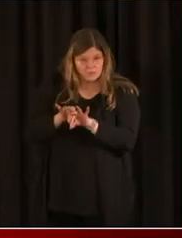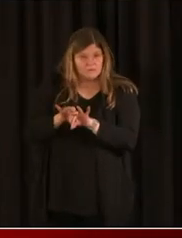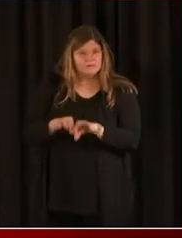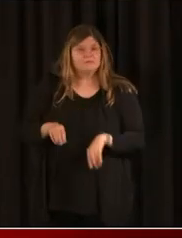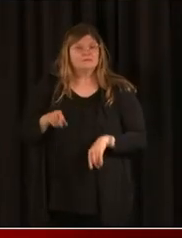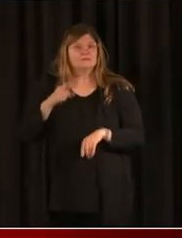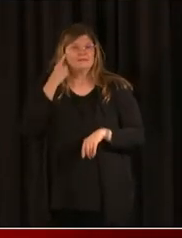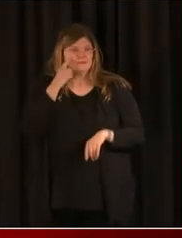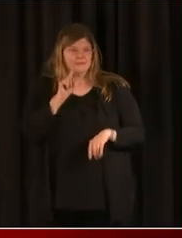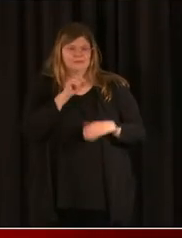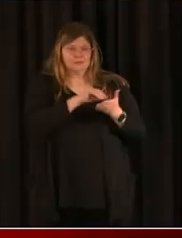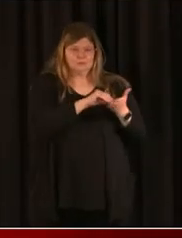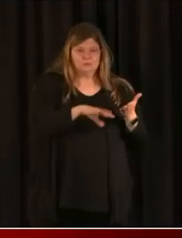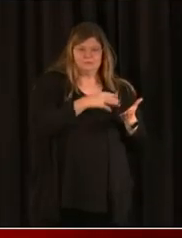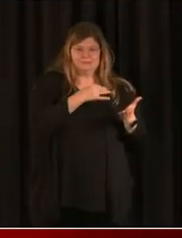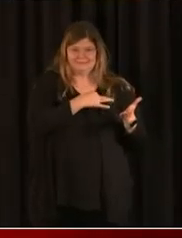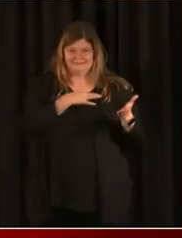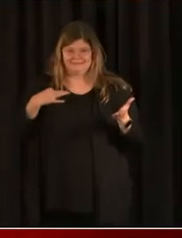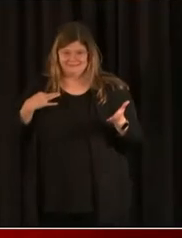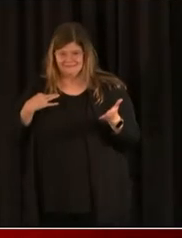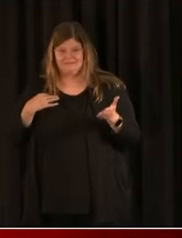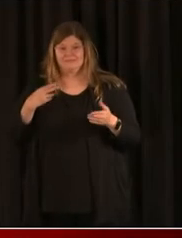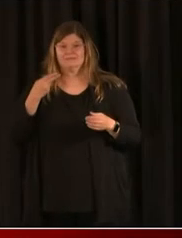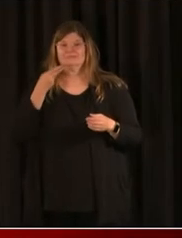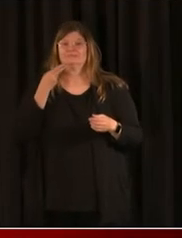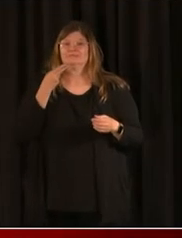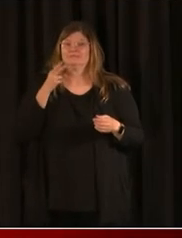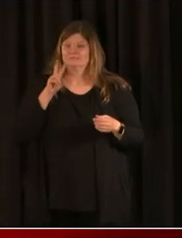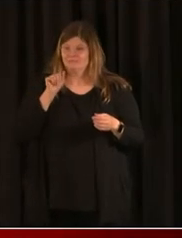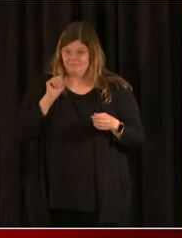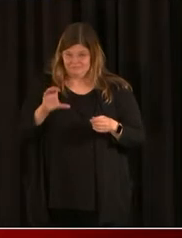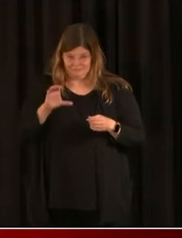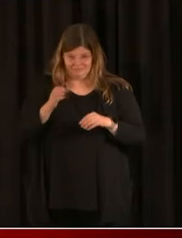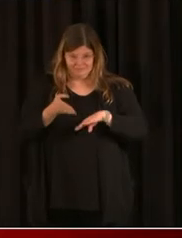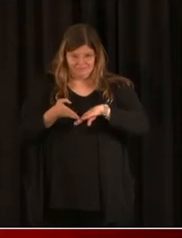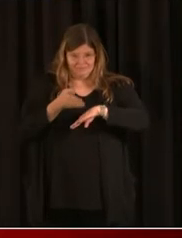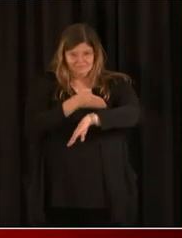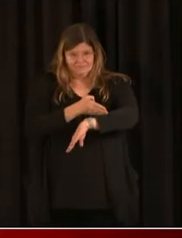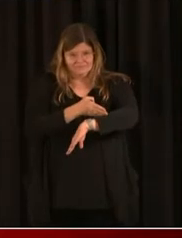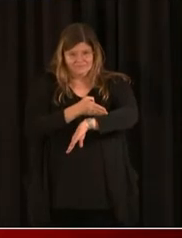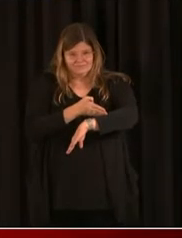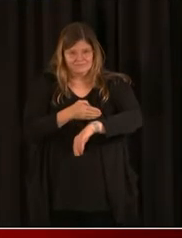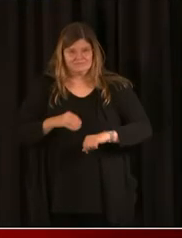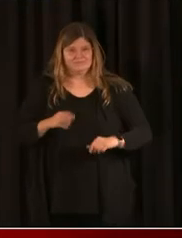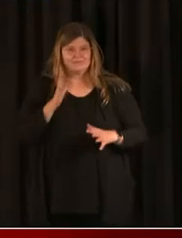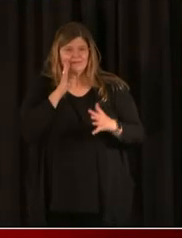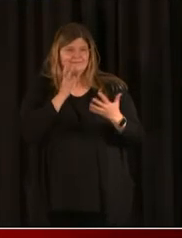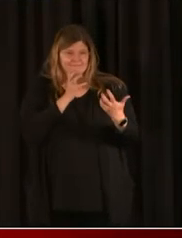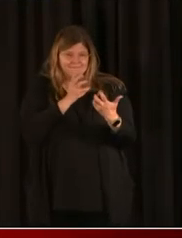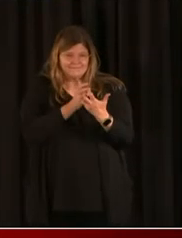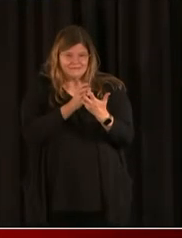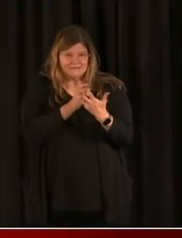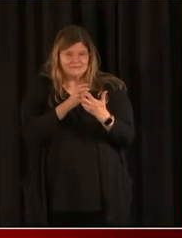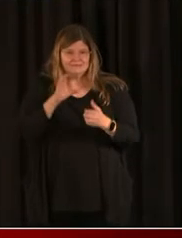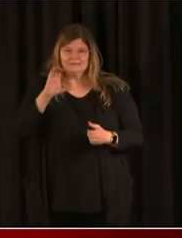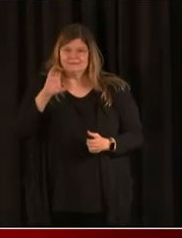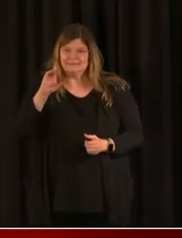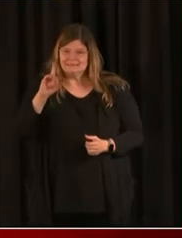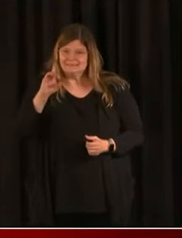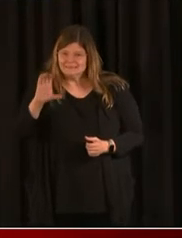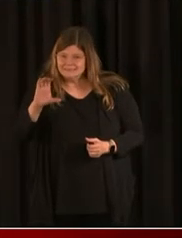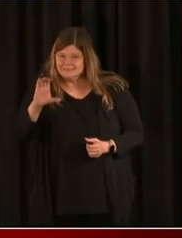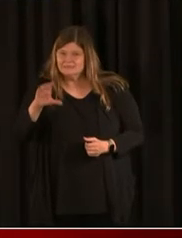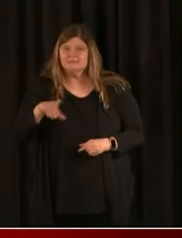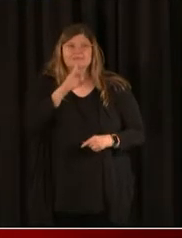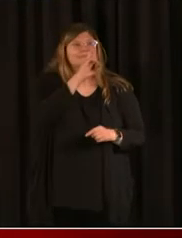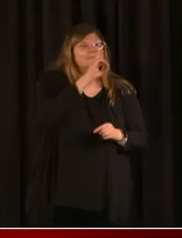HVAC enhancements, ensuring that we're cohorting students in alignment with CDC and DC Health guidelines, along with all